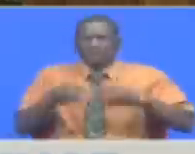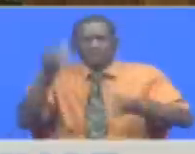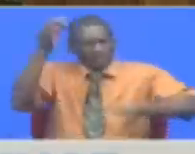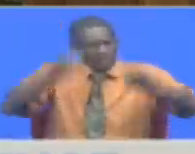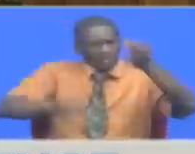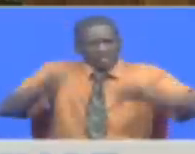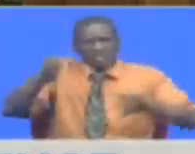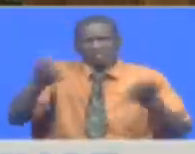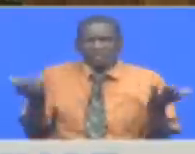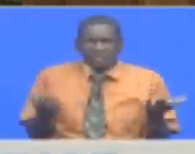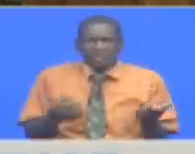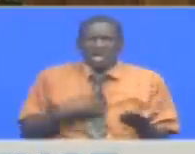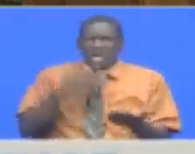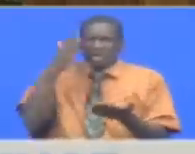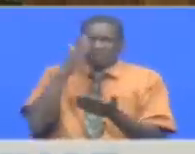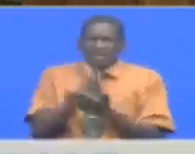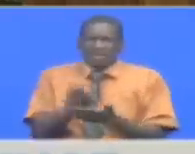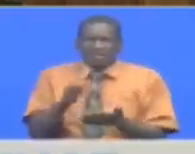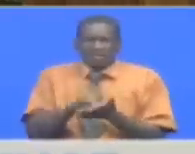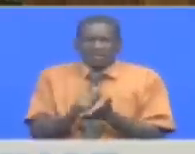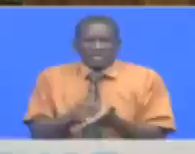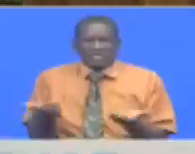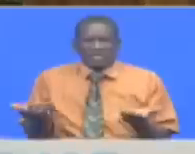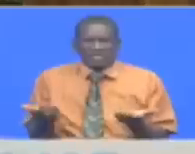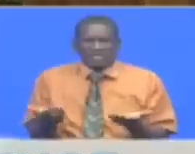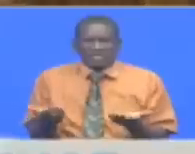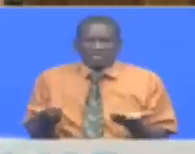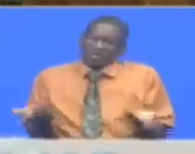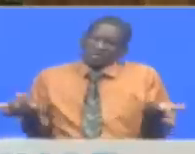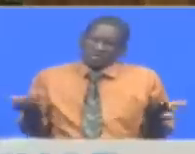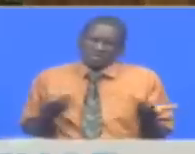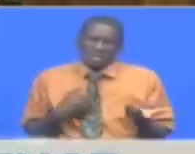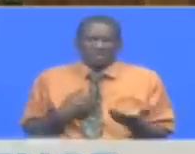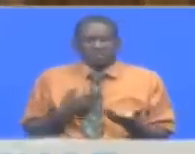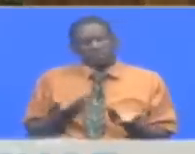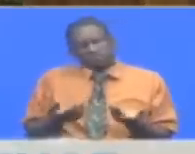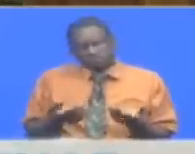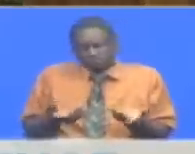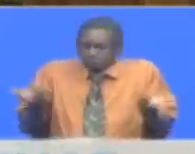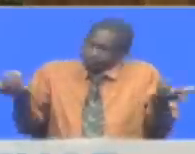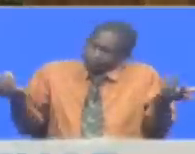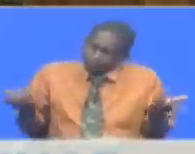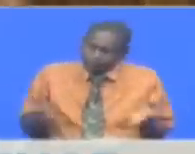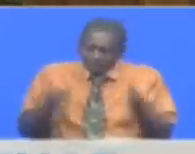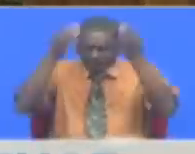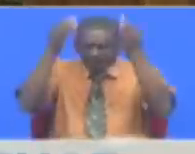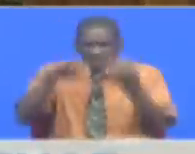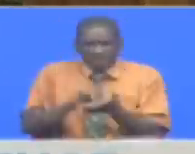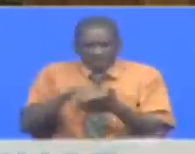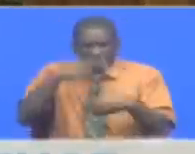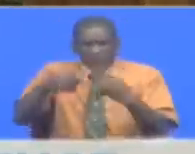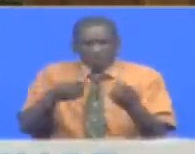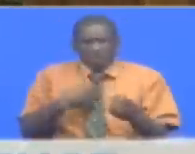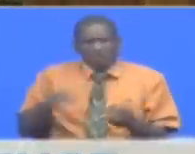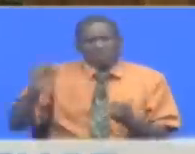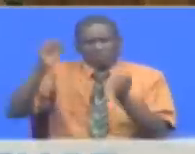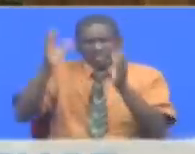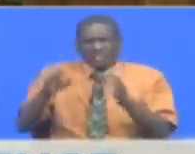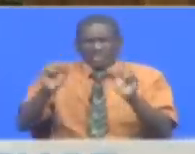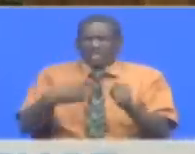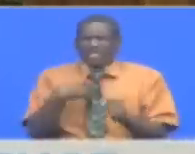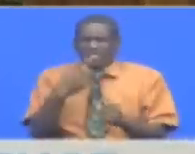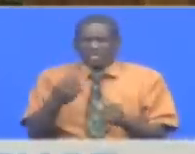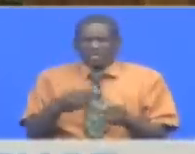and I believe that they have been highly misguided in that process. Unfortunately, we have had politicians, like I'm saying, for